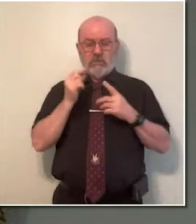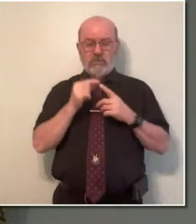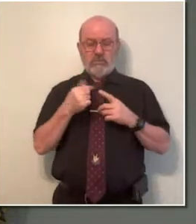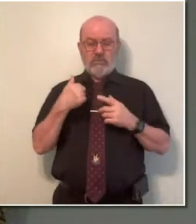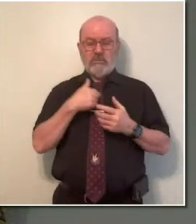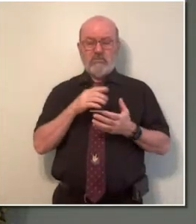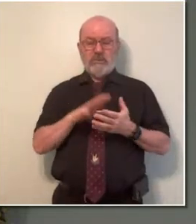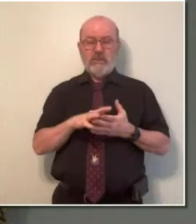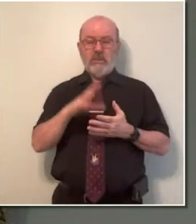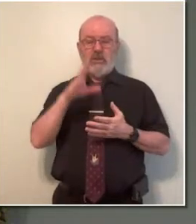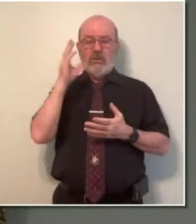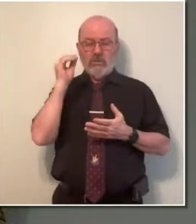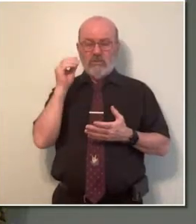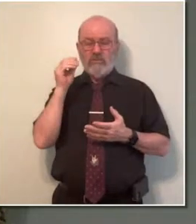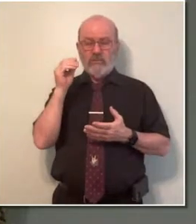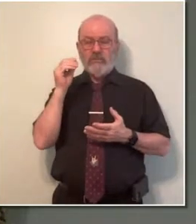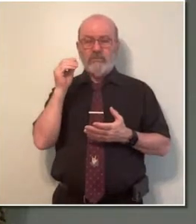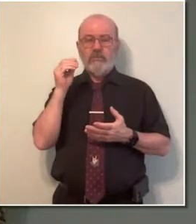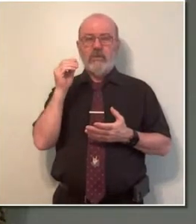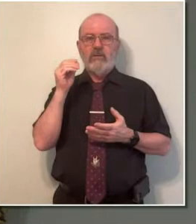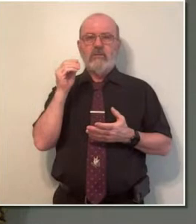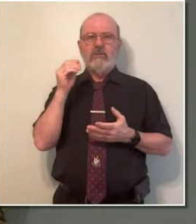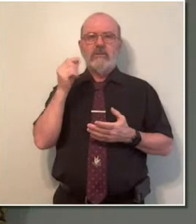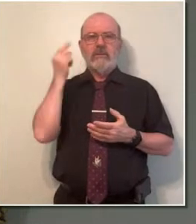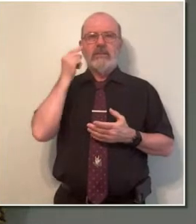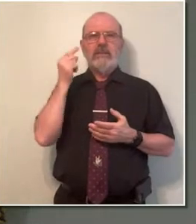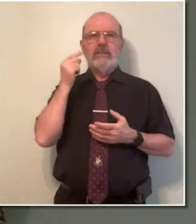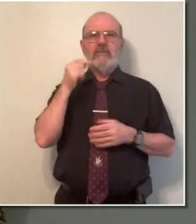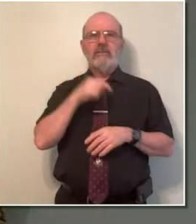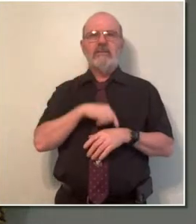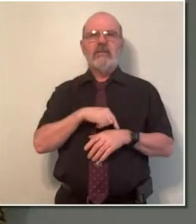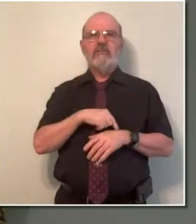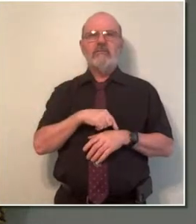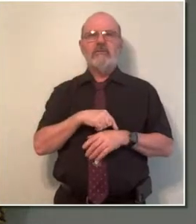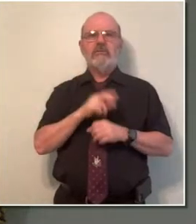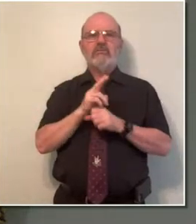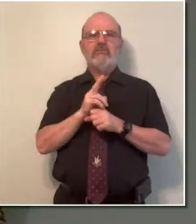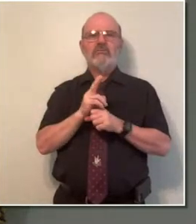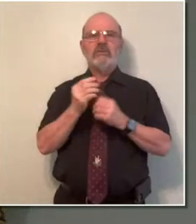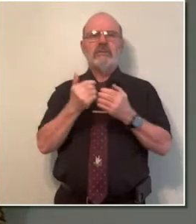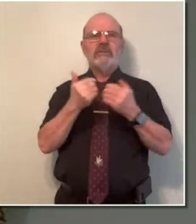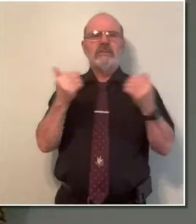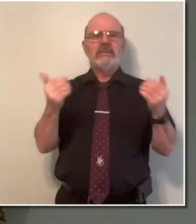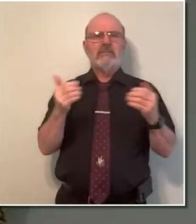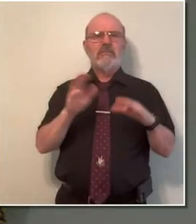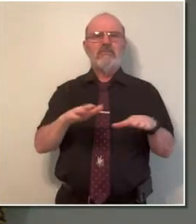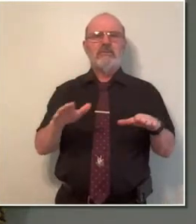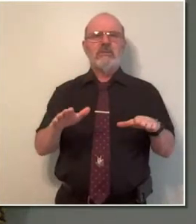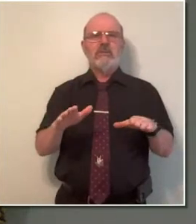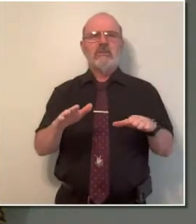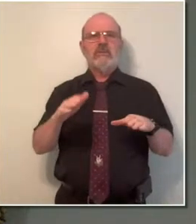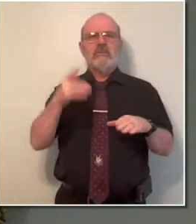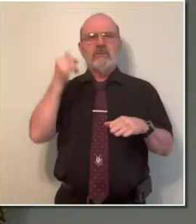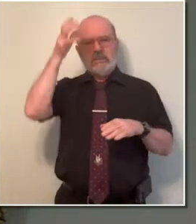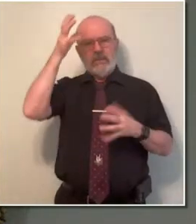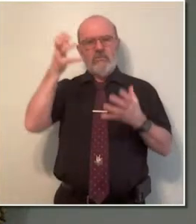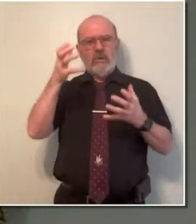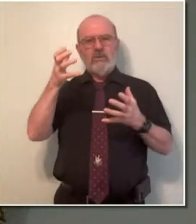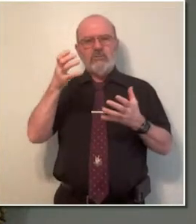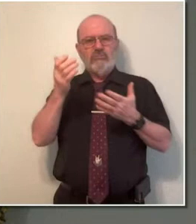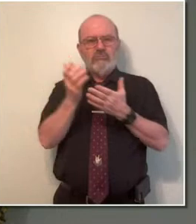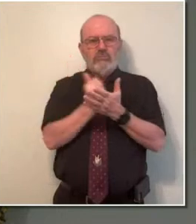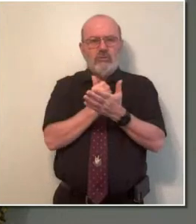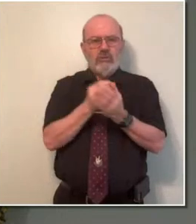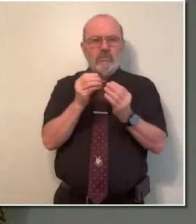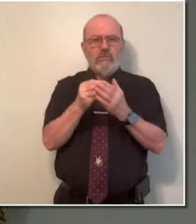them. You know, I think of the time that is spent away from children because a dad wants to earn more money.